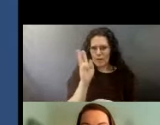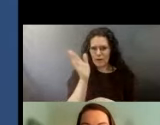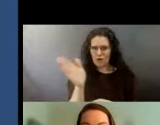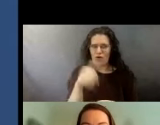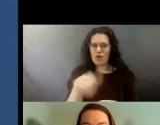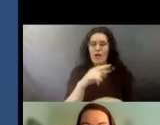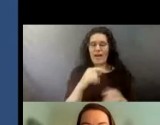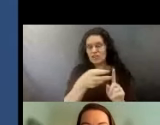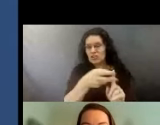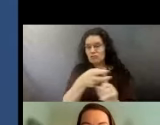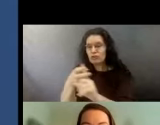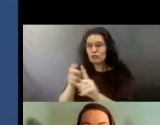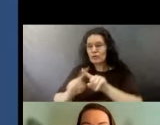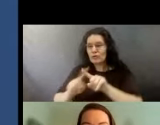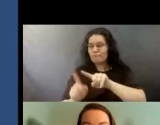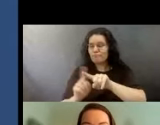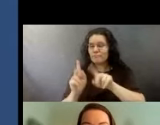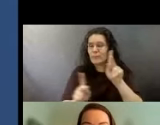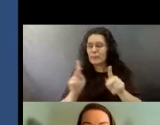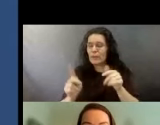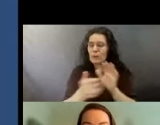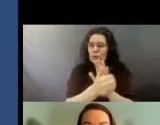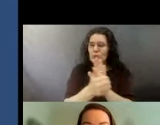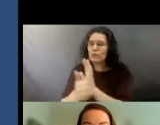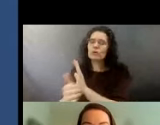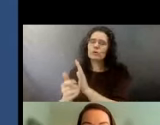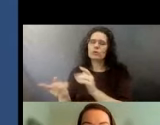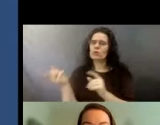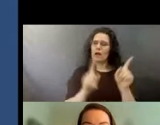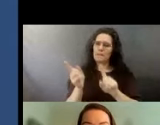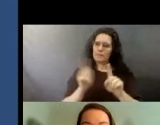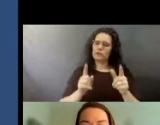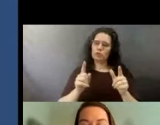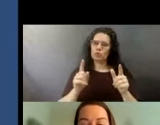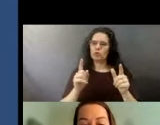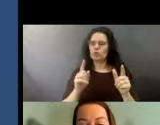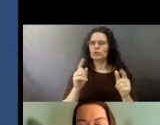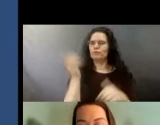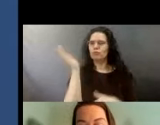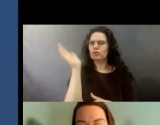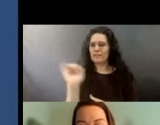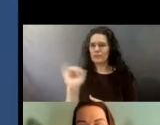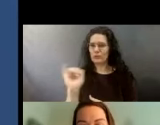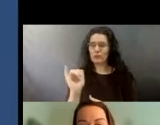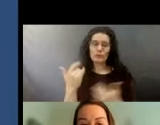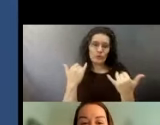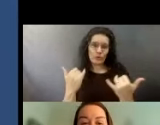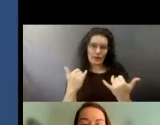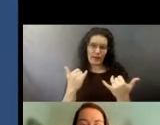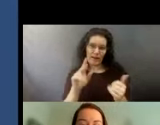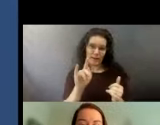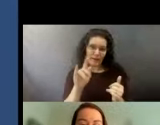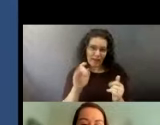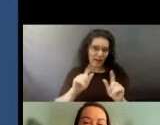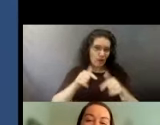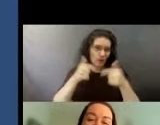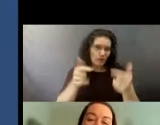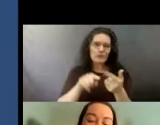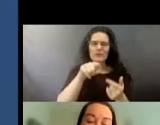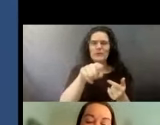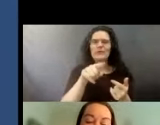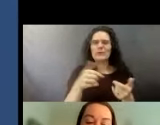practitioners to present on today's webinar. Katie, I'm going to pass the mic over to you for introductions and